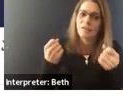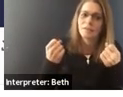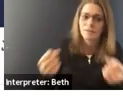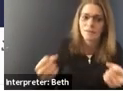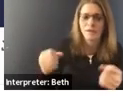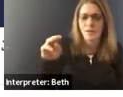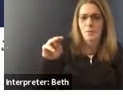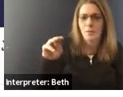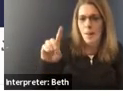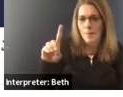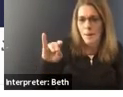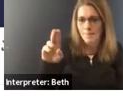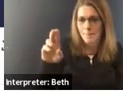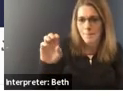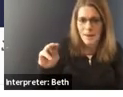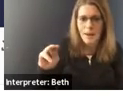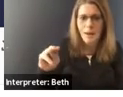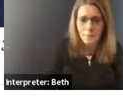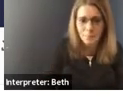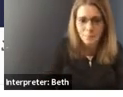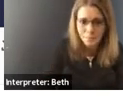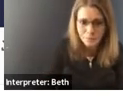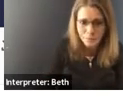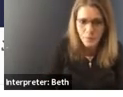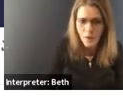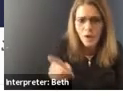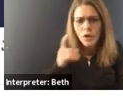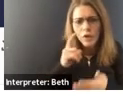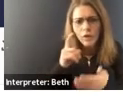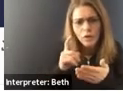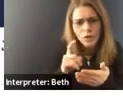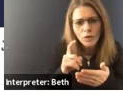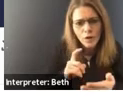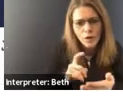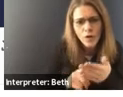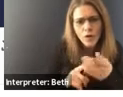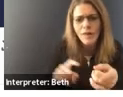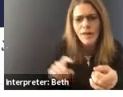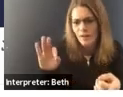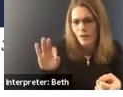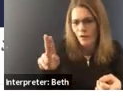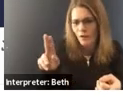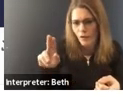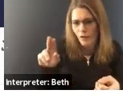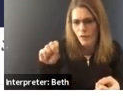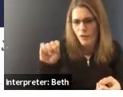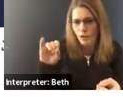Medium, okay? So yeah, you'll see here, this is a Fusion file.